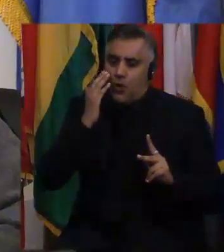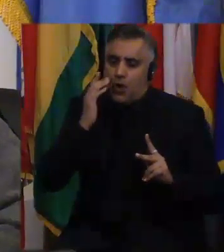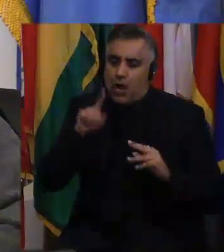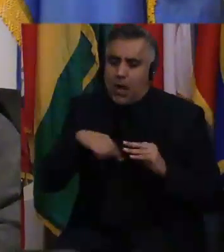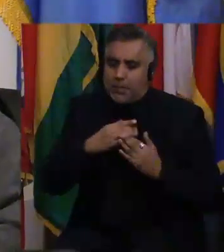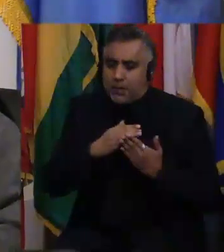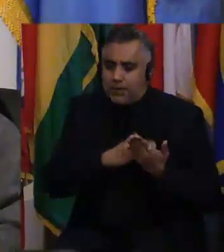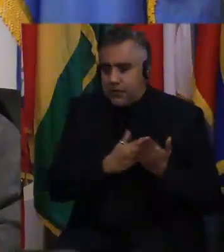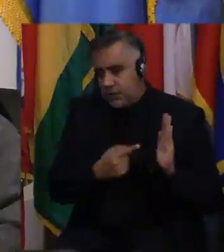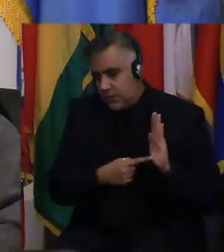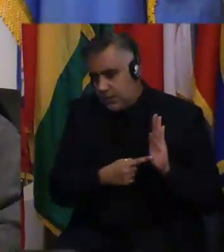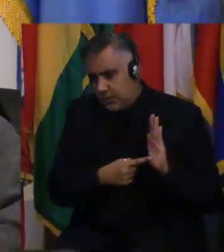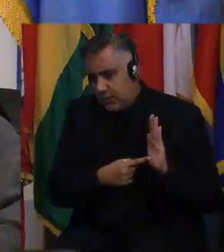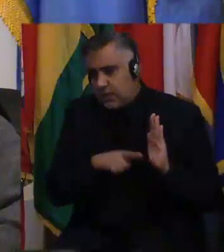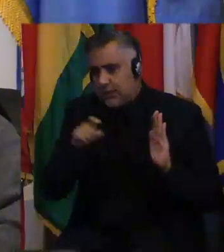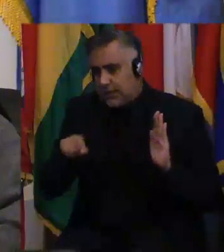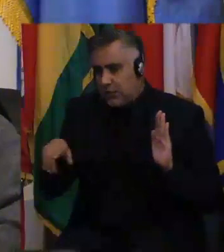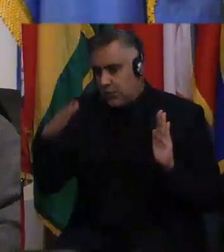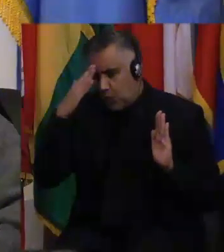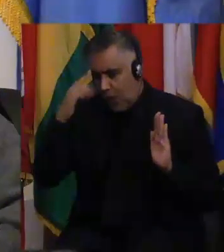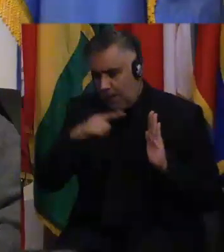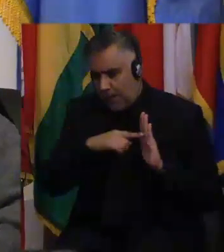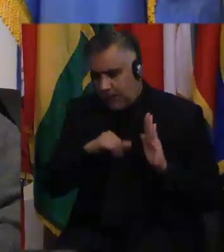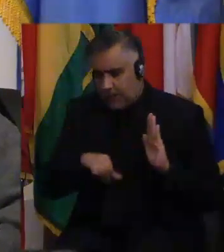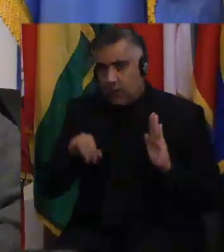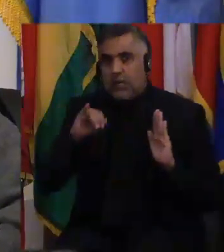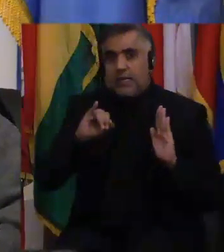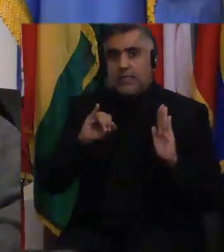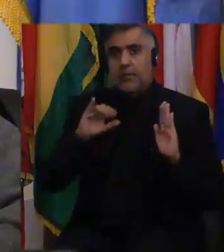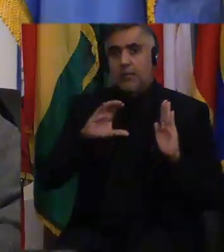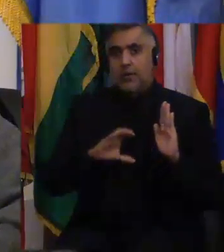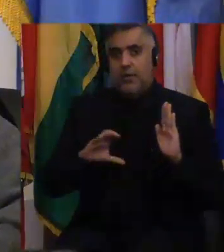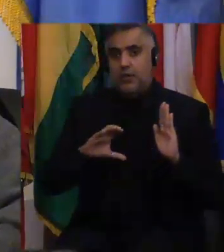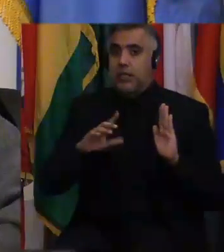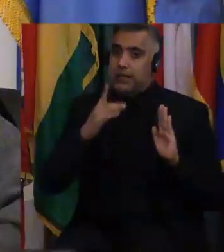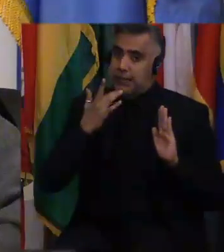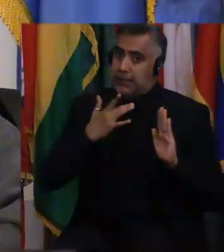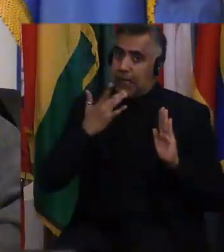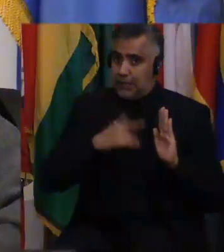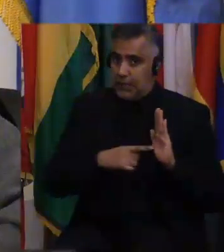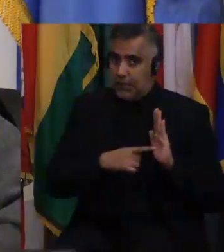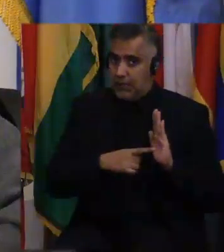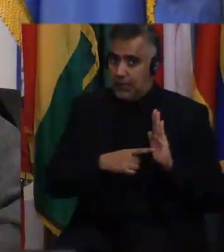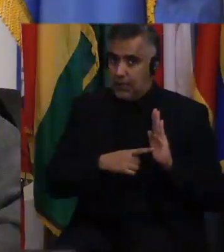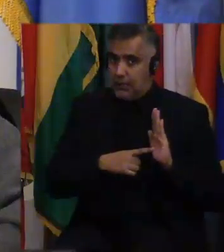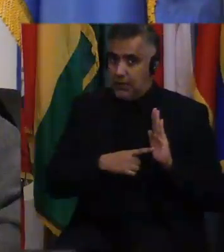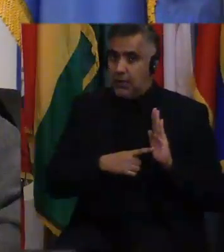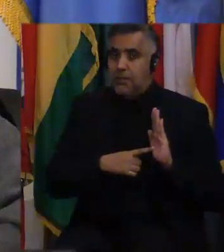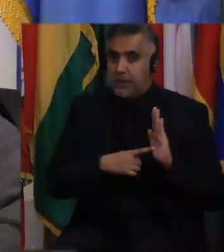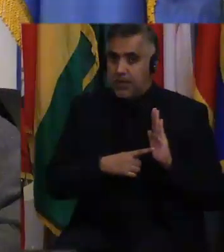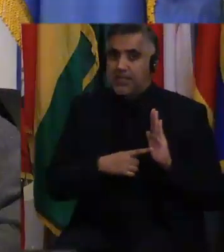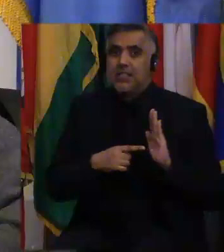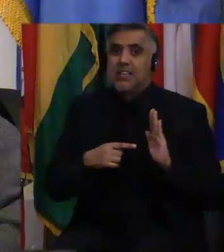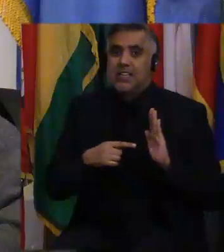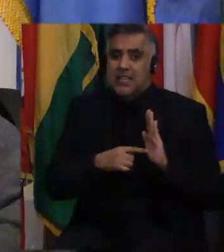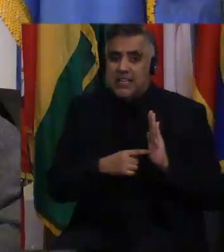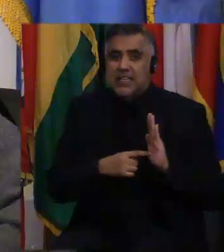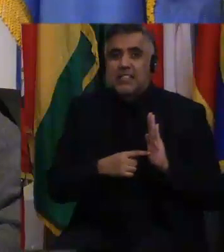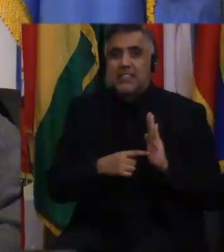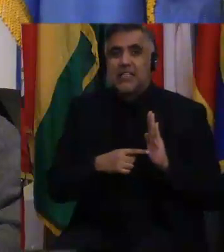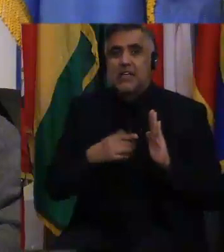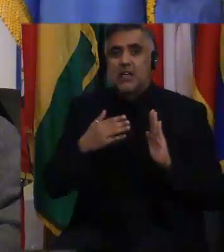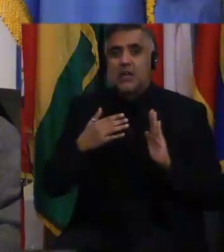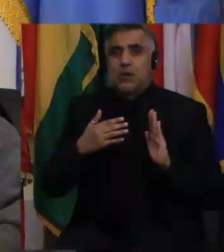the convention, about the standards. Istanbul Convention is quite lucky in that sense, because it is really very